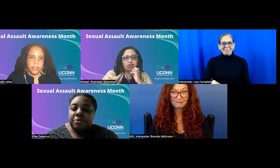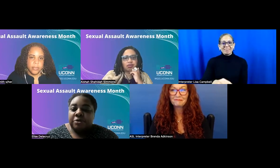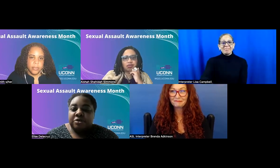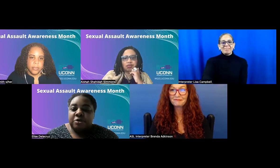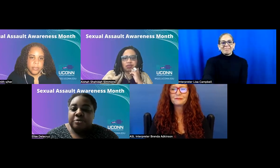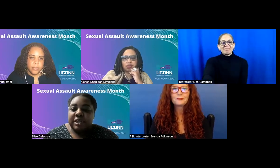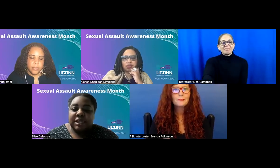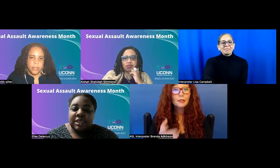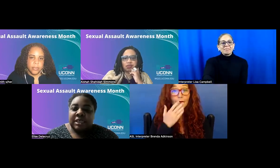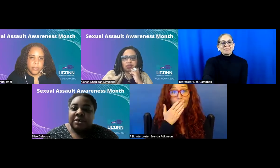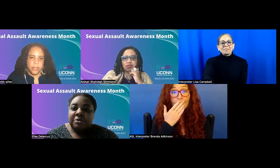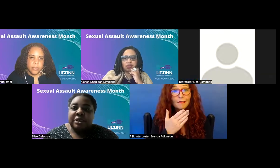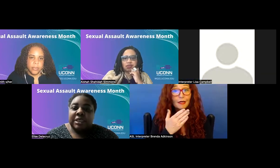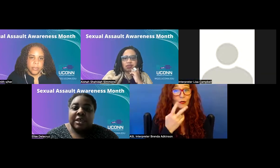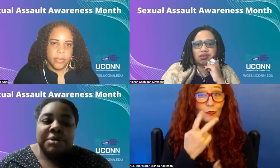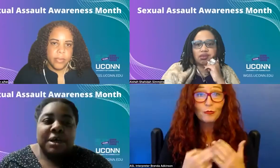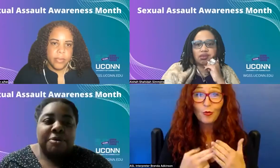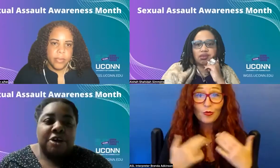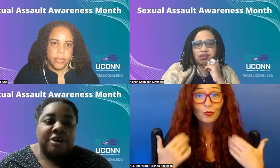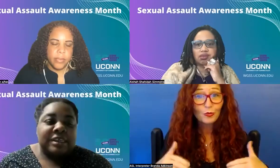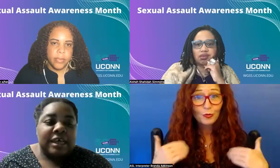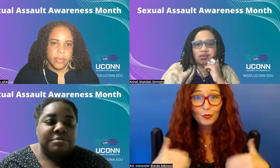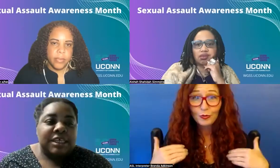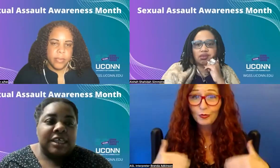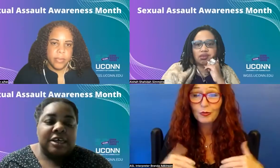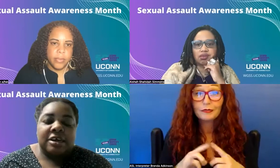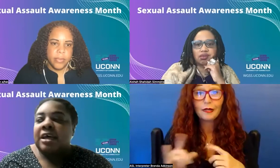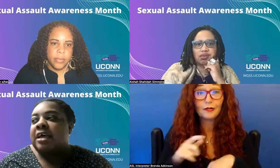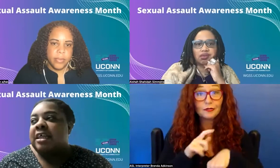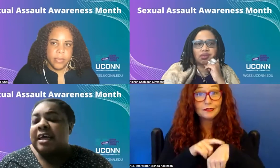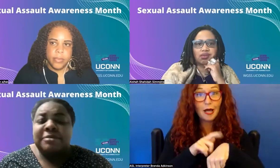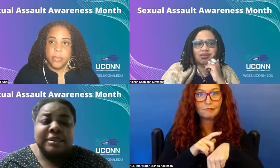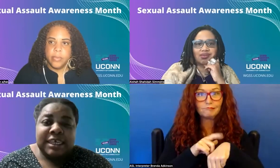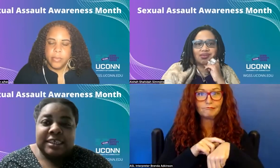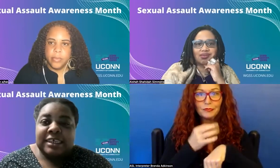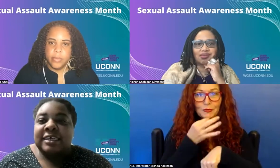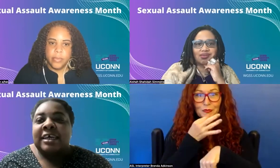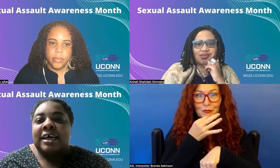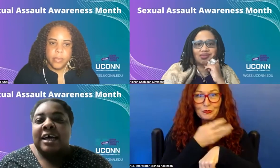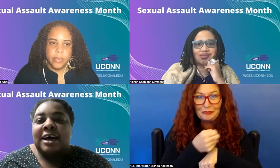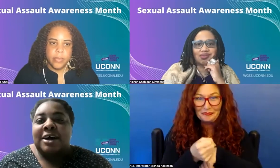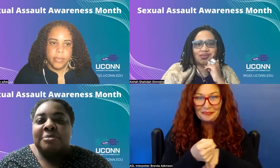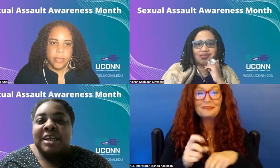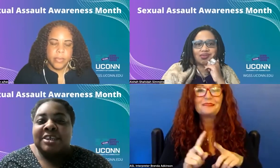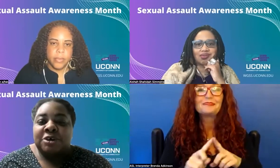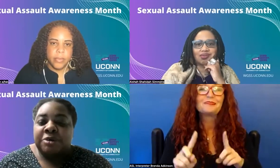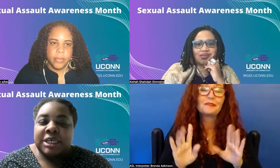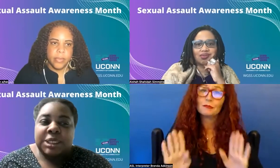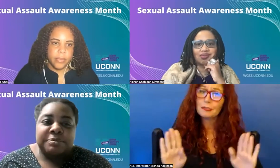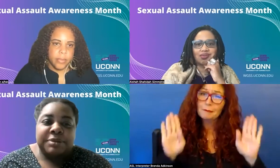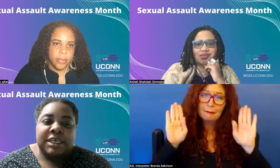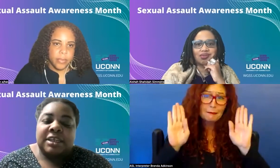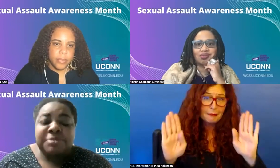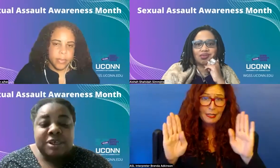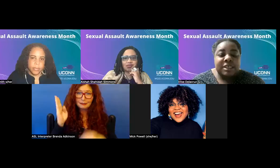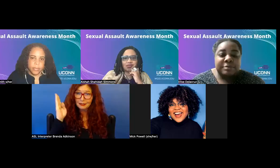Thank you both so much. We're just coming up on our time together. That was amazing. And it's so great just